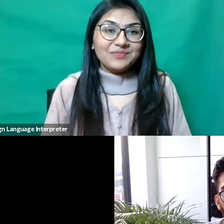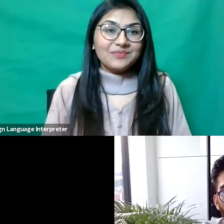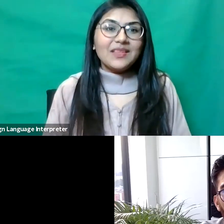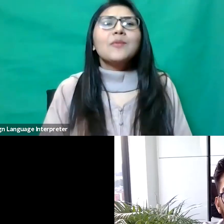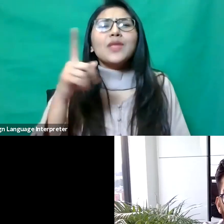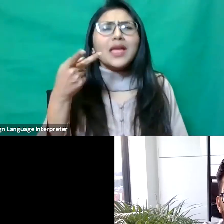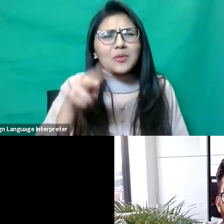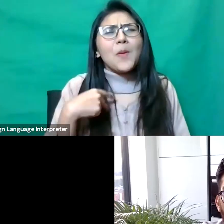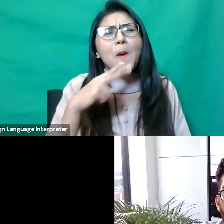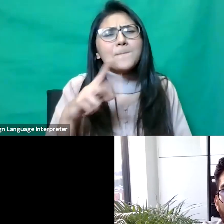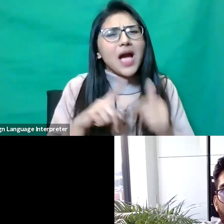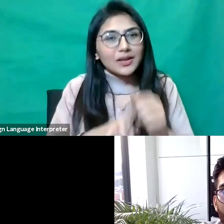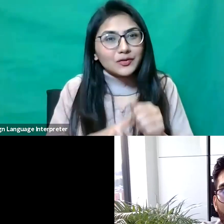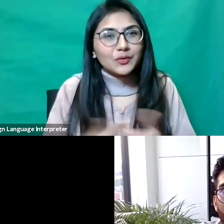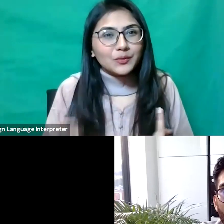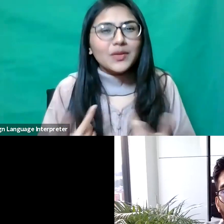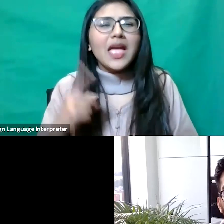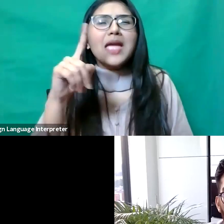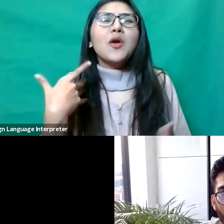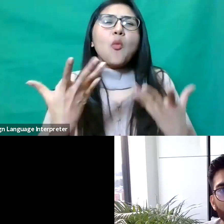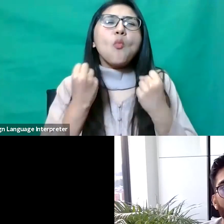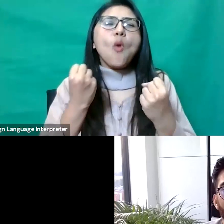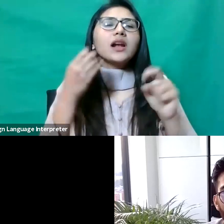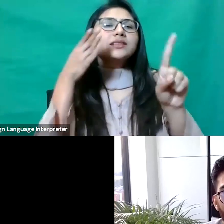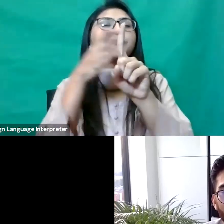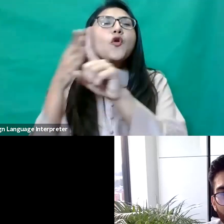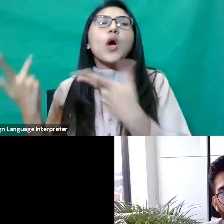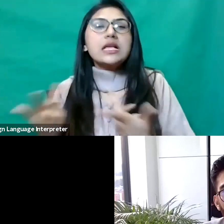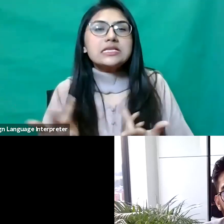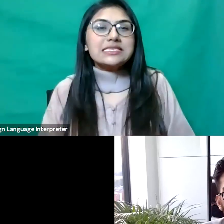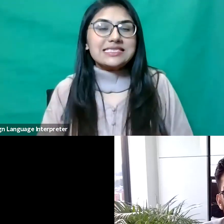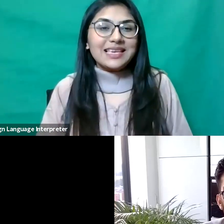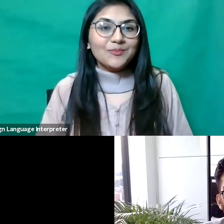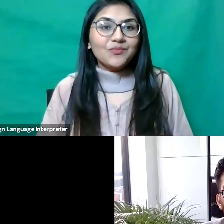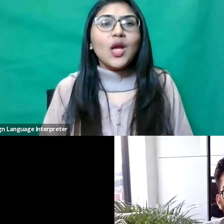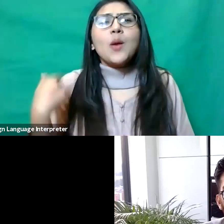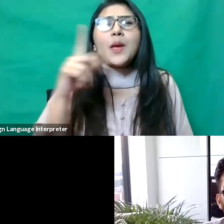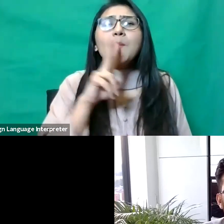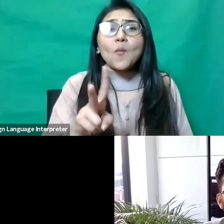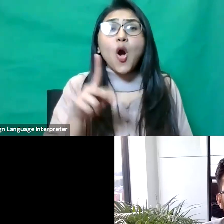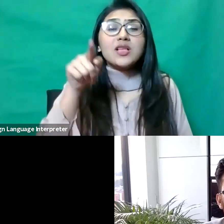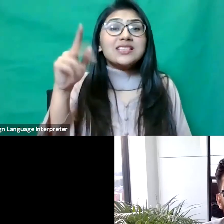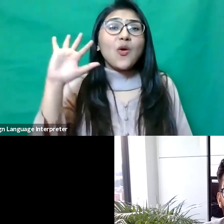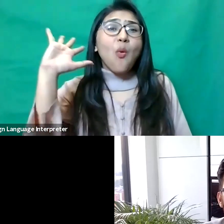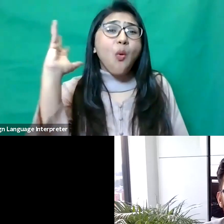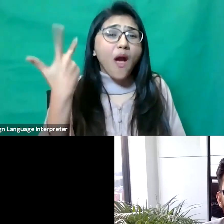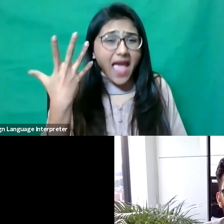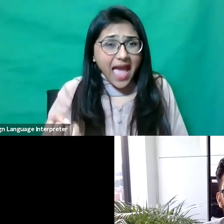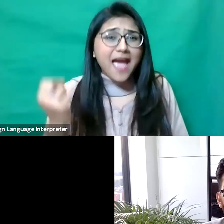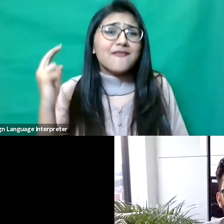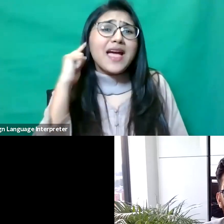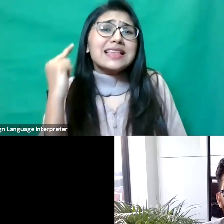bit, I wanted to discuss a few things around struggling to find a job with a hearing loss. So I